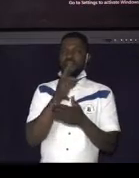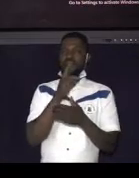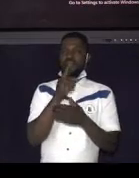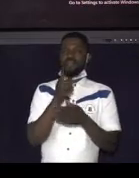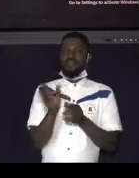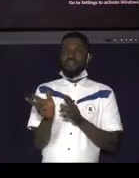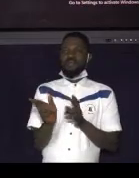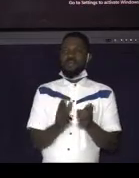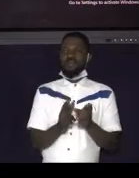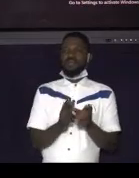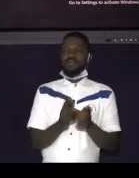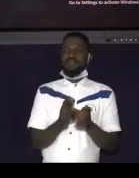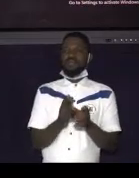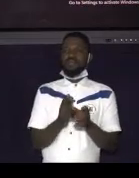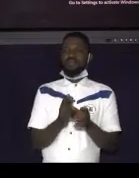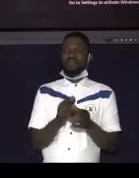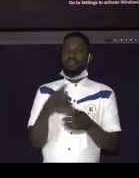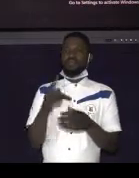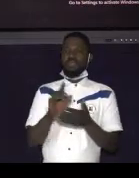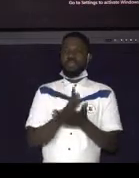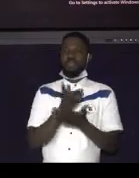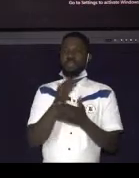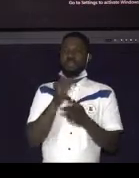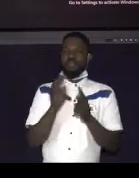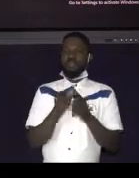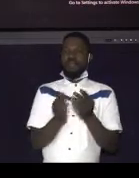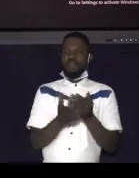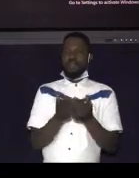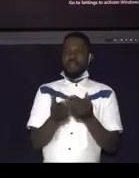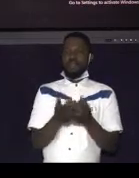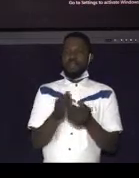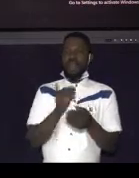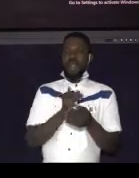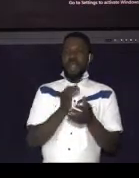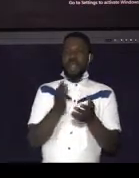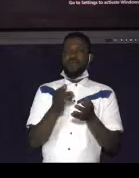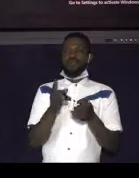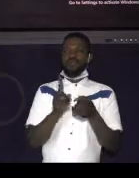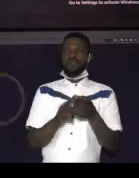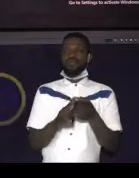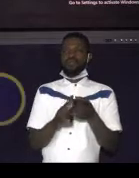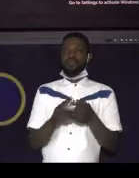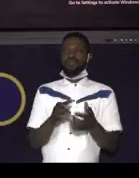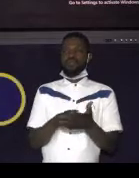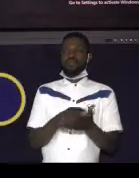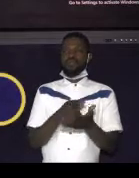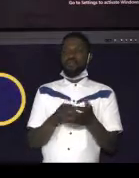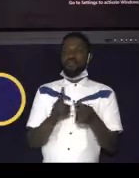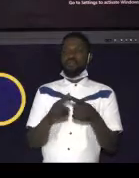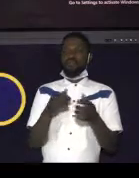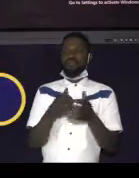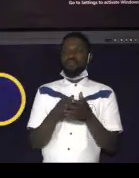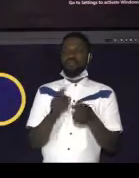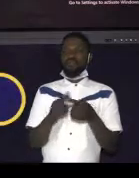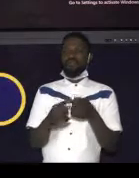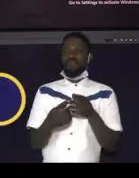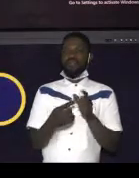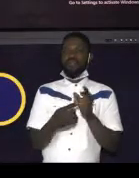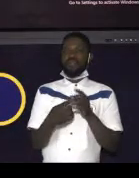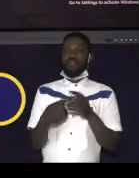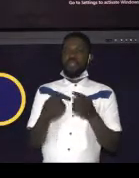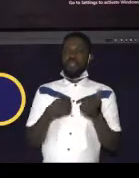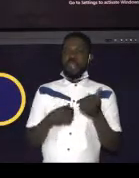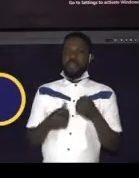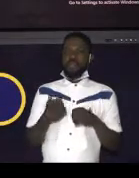ready, pupils? The song is very simple, but I want you to dance to it to demonstrate how